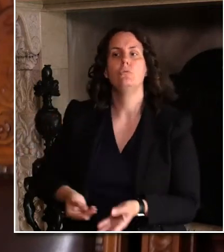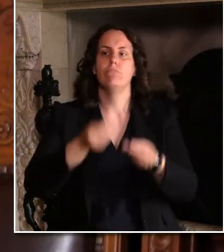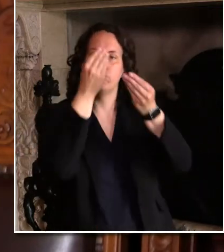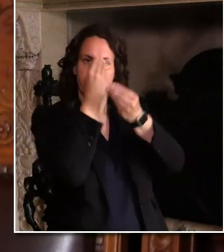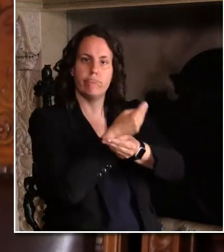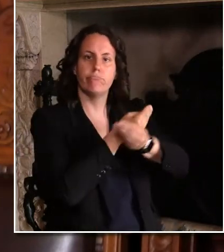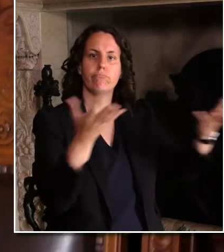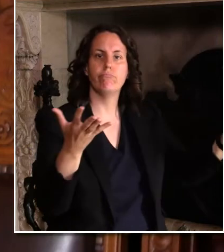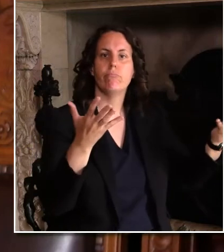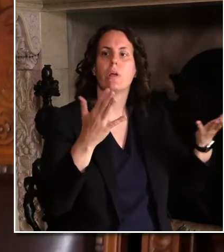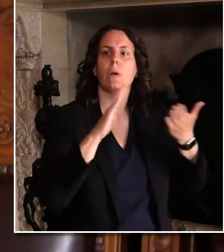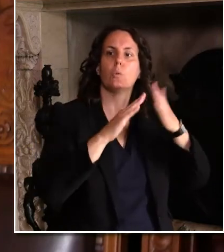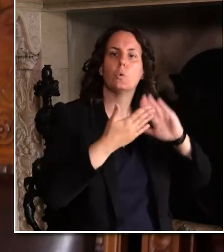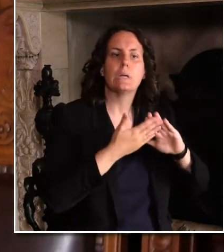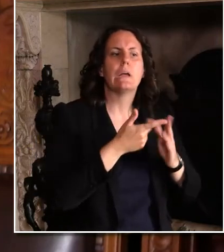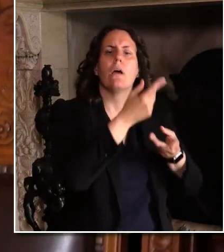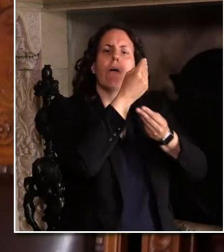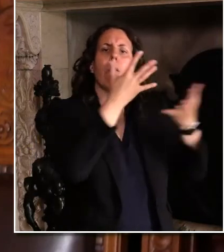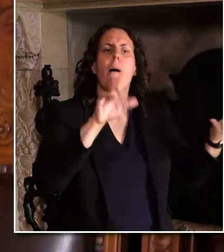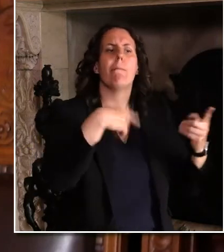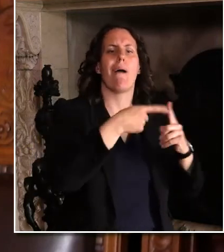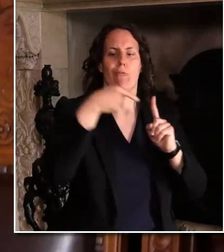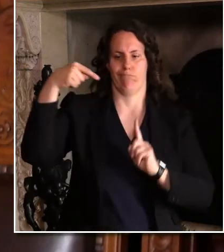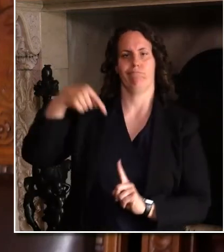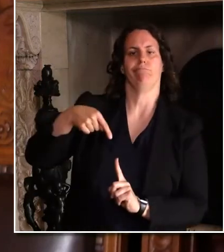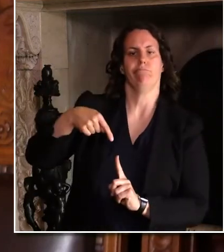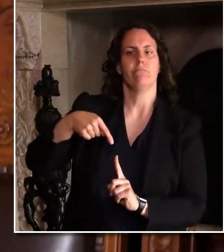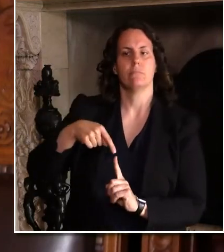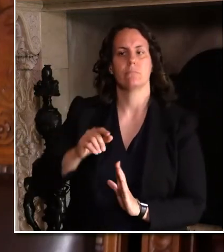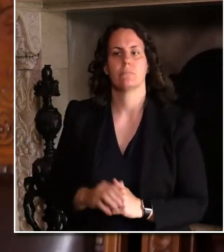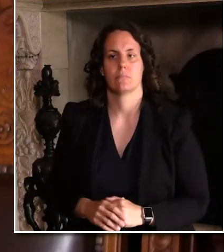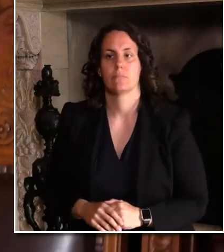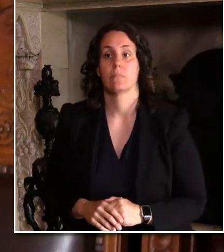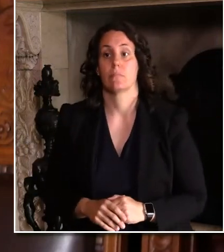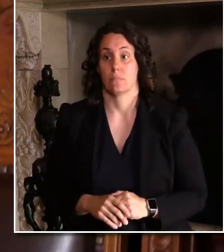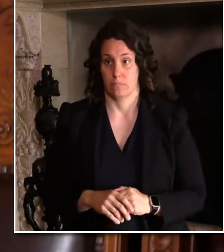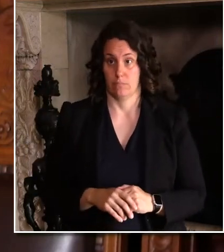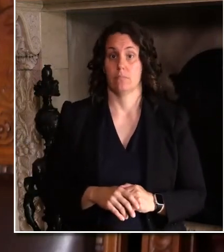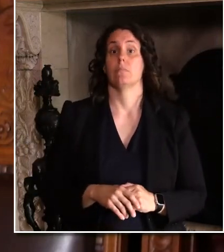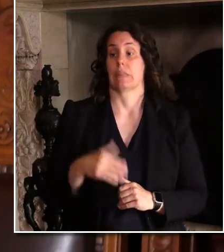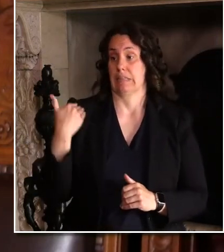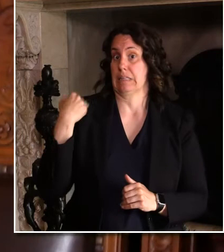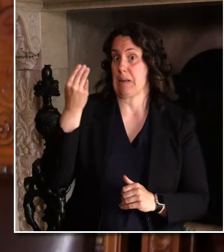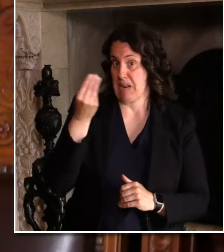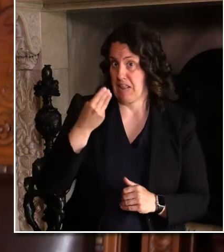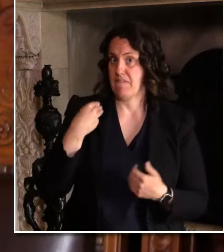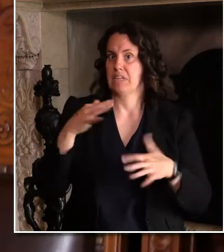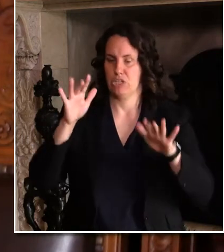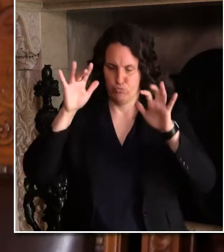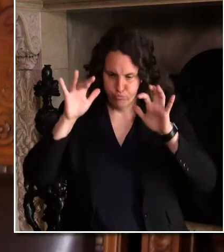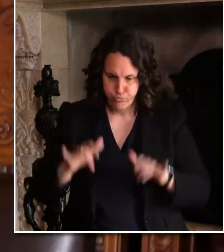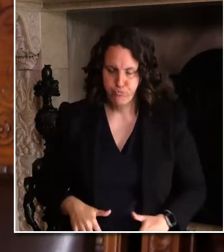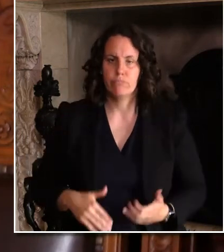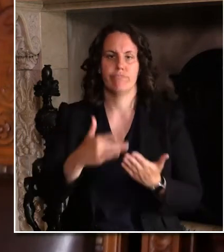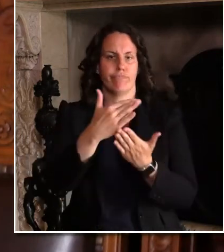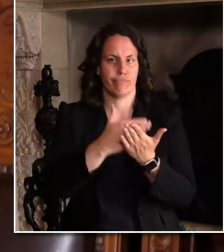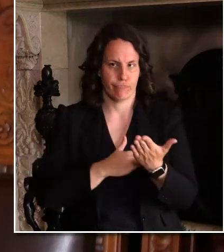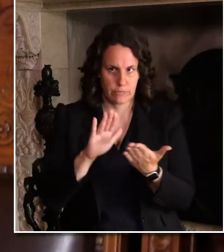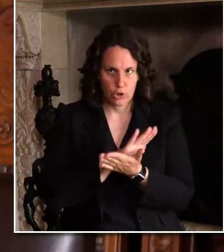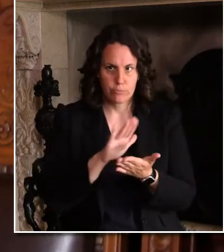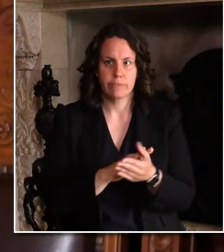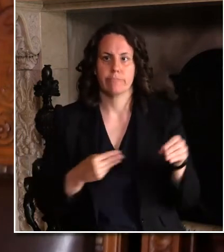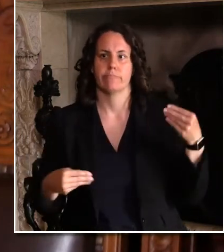withdrawn on Monday, that would have dealt with implementing different mitigation measures in order to slow the